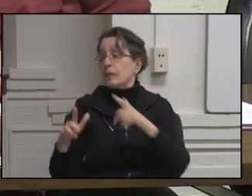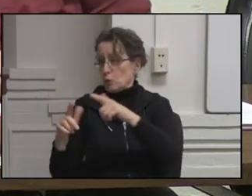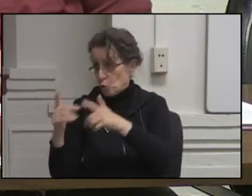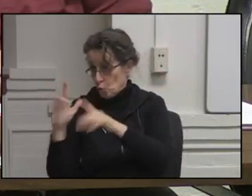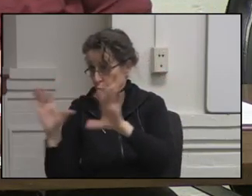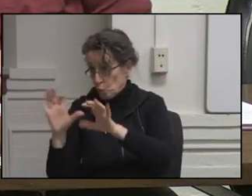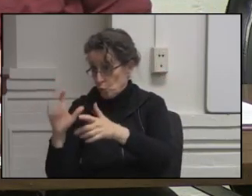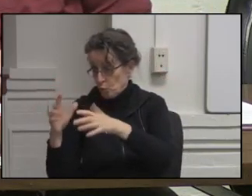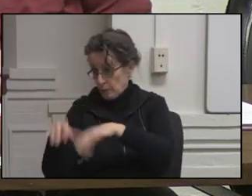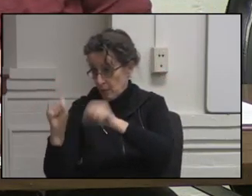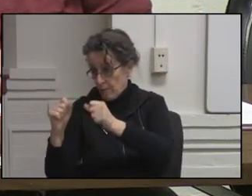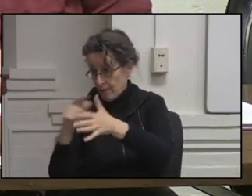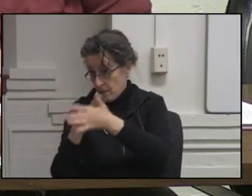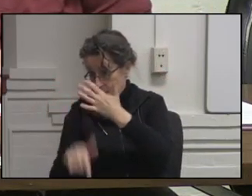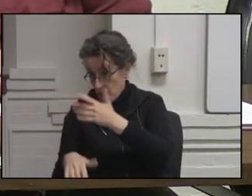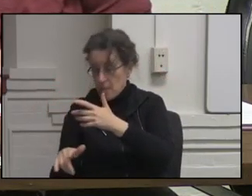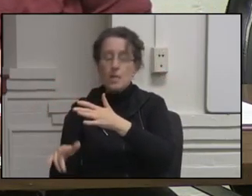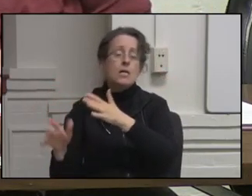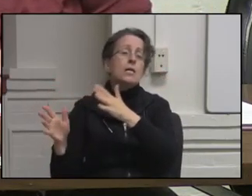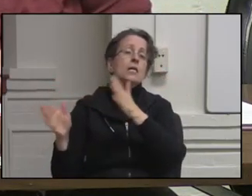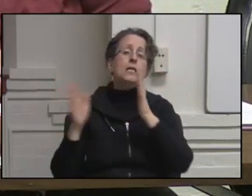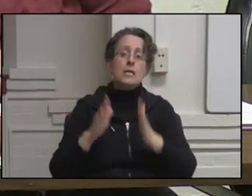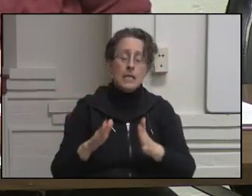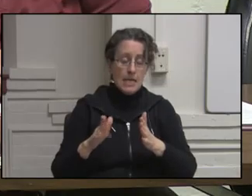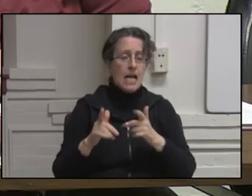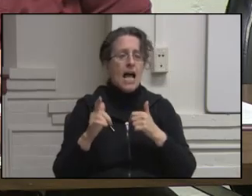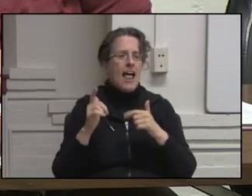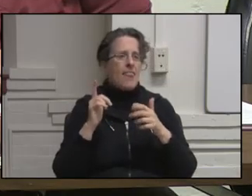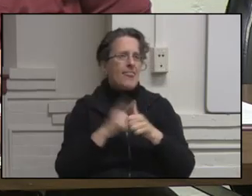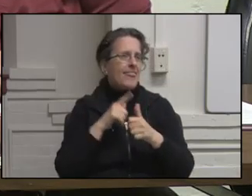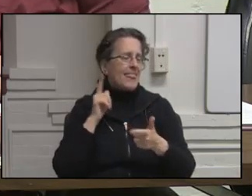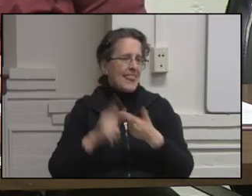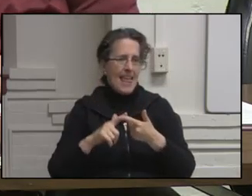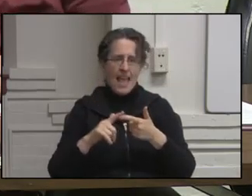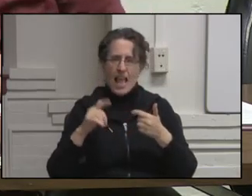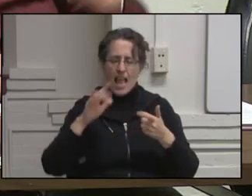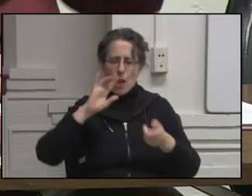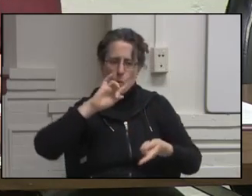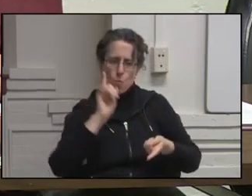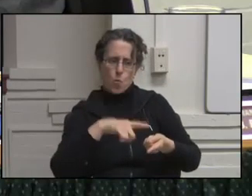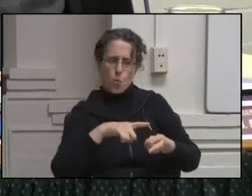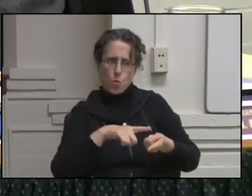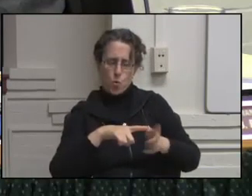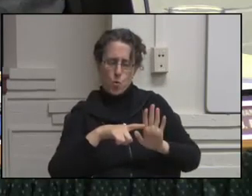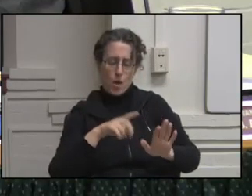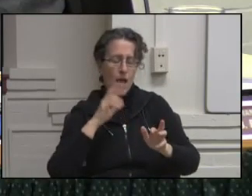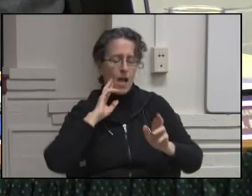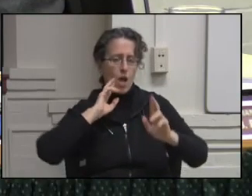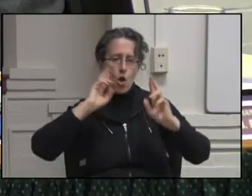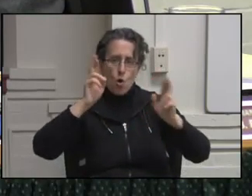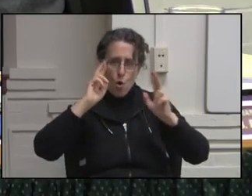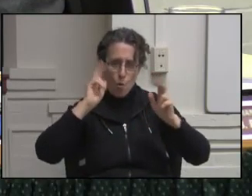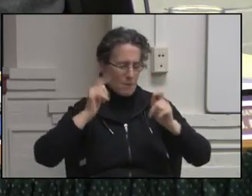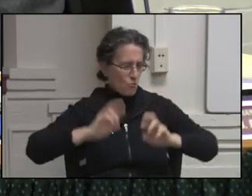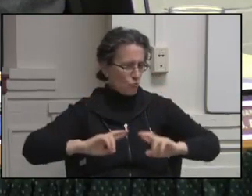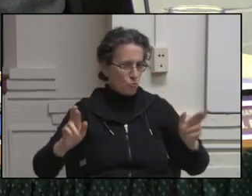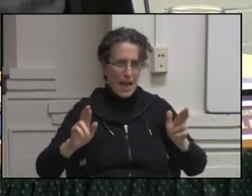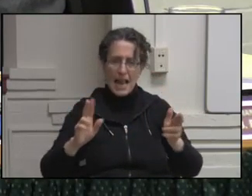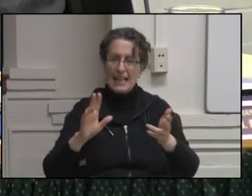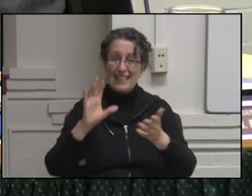hopefully that project's going to come in to where we can put the shovel in the ground. You guys are really have worked through a lot of adversity on this project.